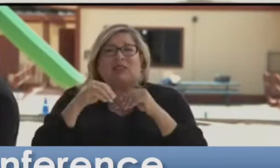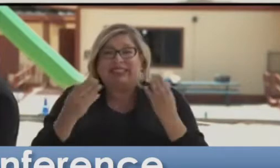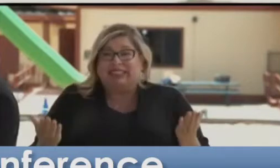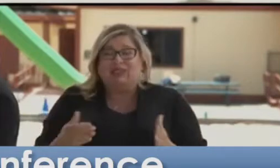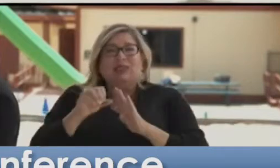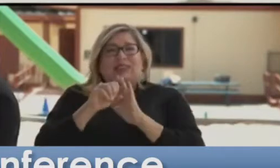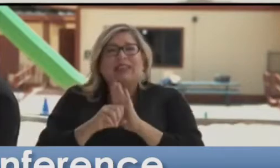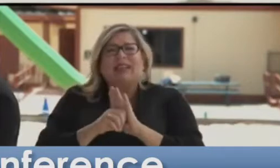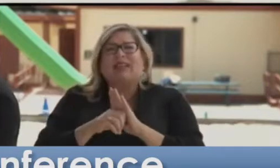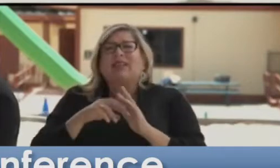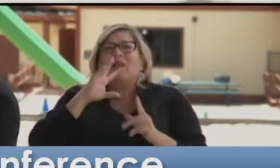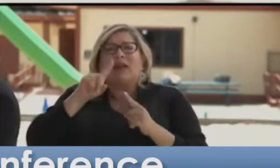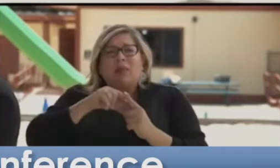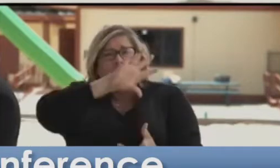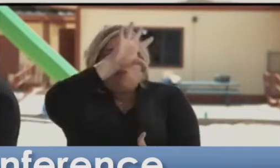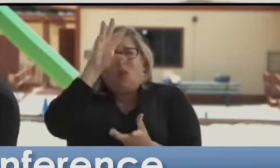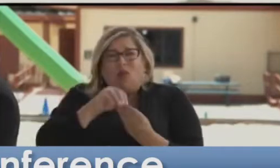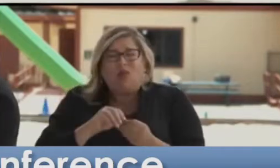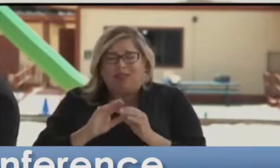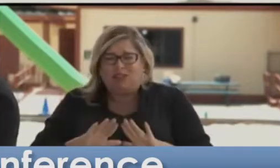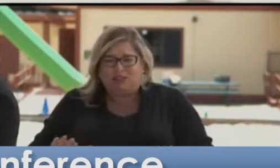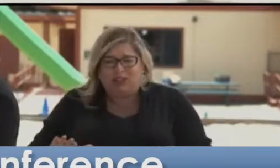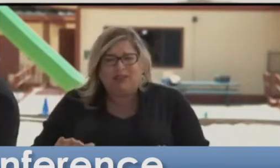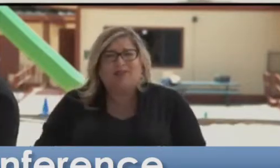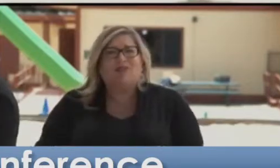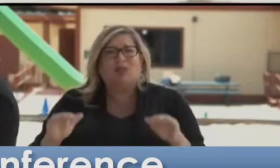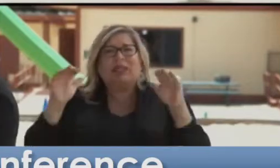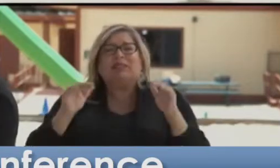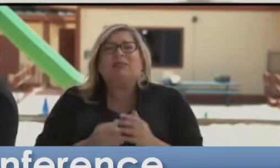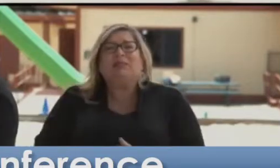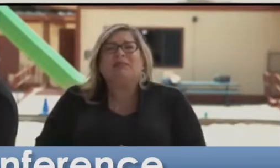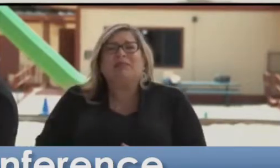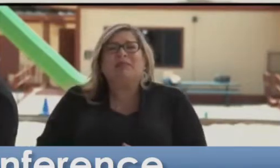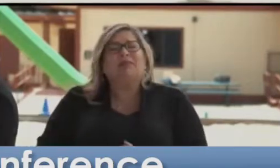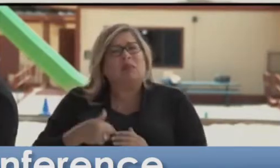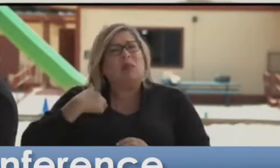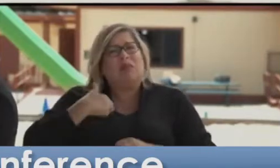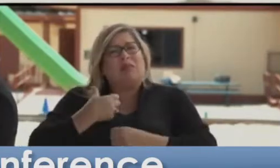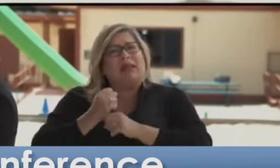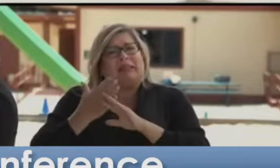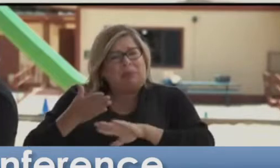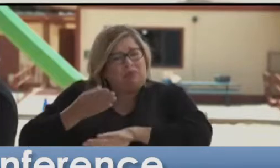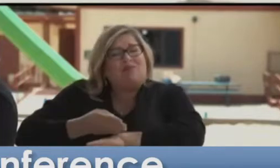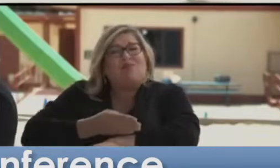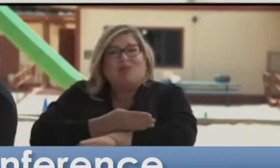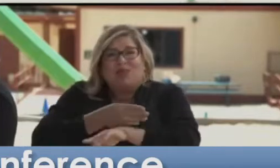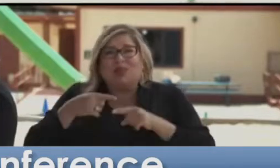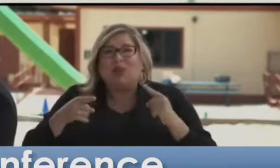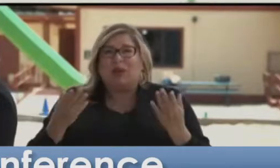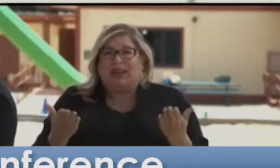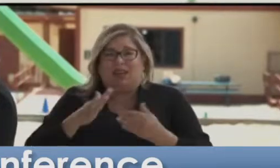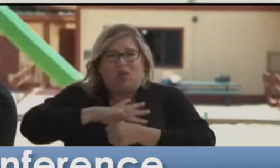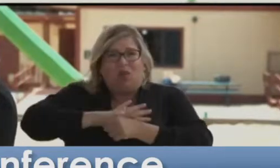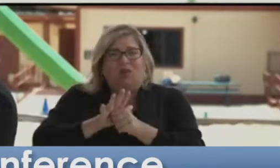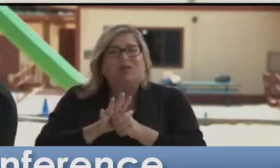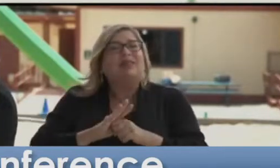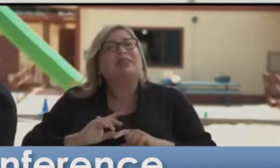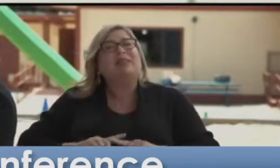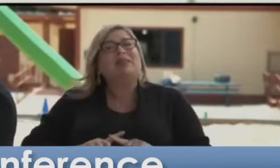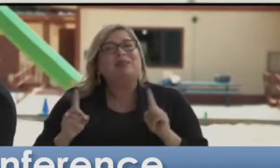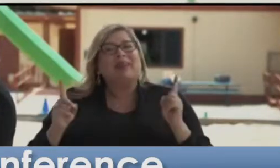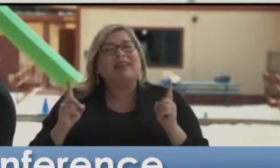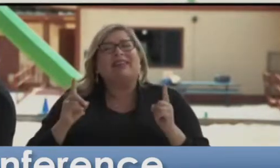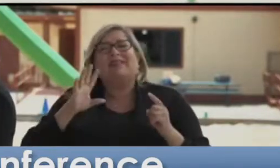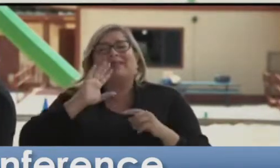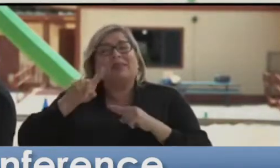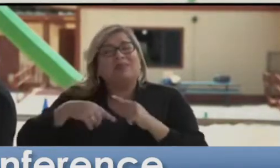child framework within which we raise our children here. And we've made progress on that vision during the pandemic. But this set of investments